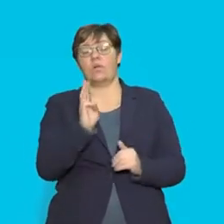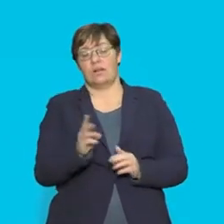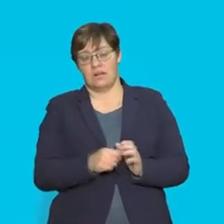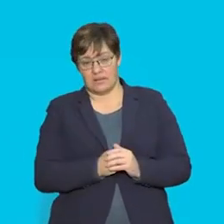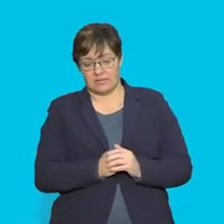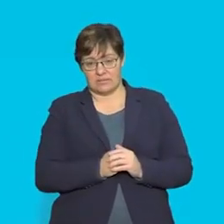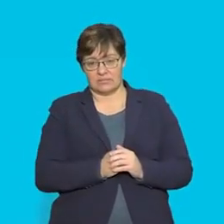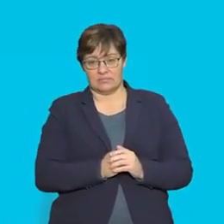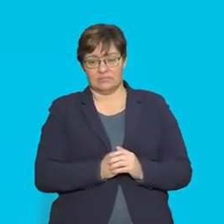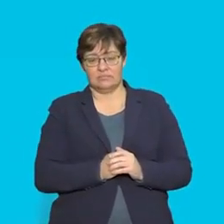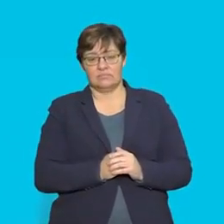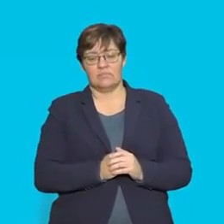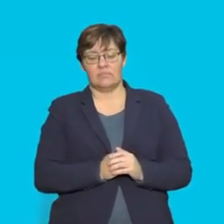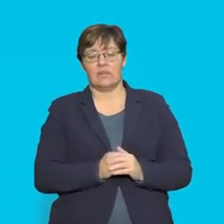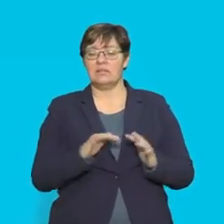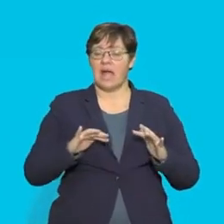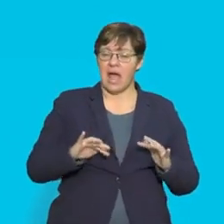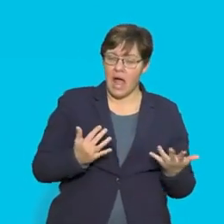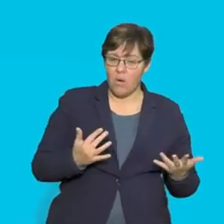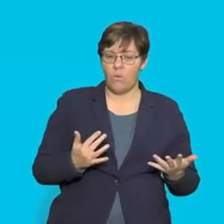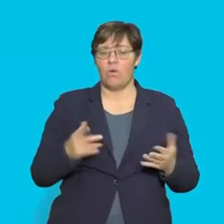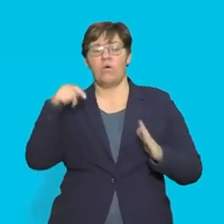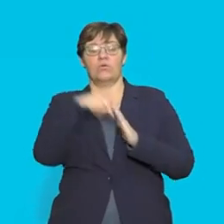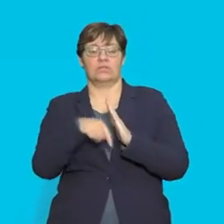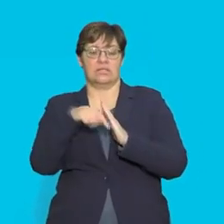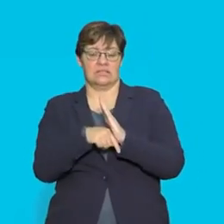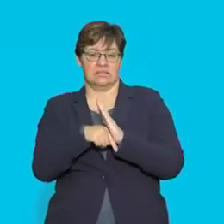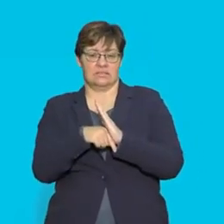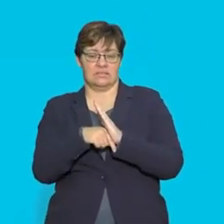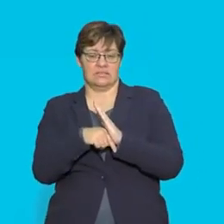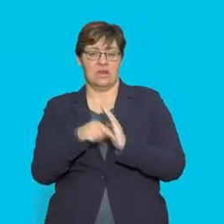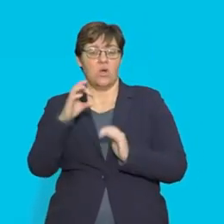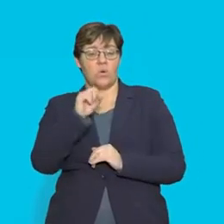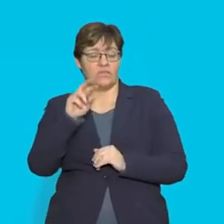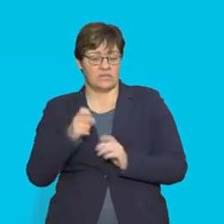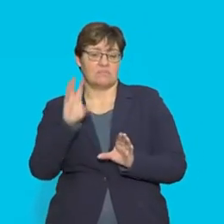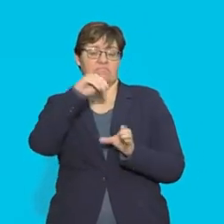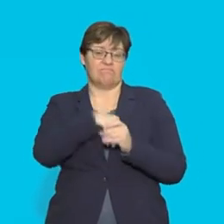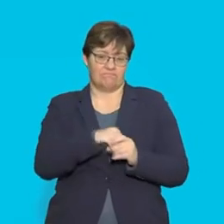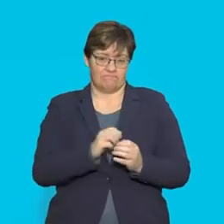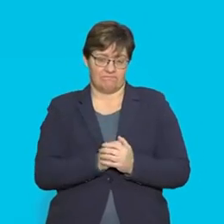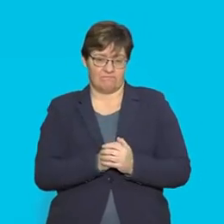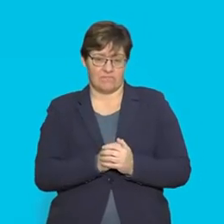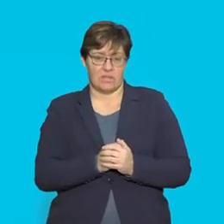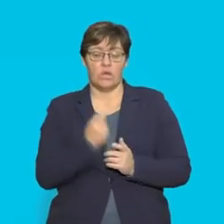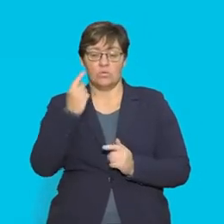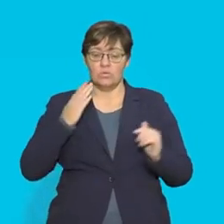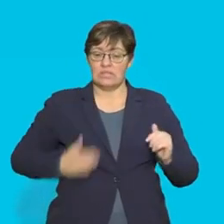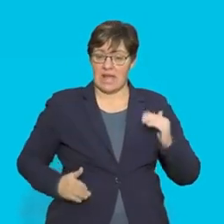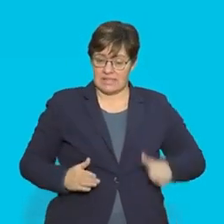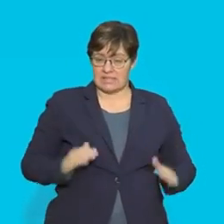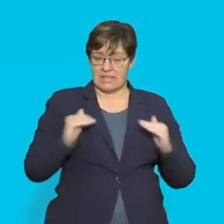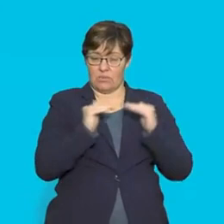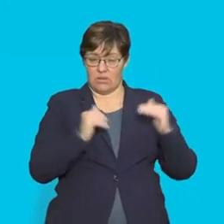then make it an isosceles triangle again. So that's how the concept of a converse comes in. Two sides